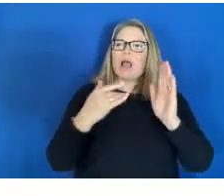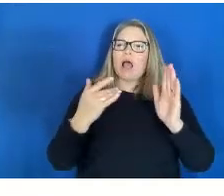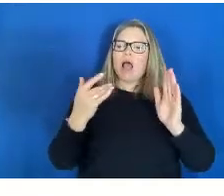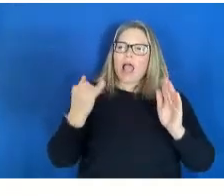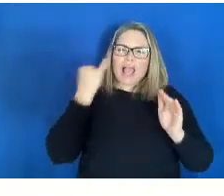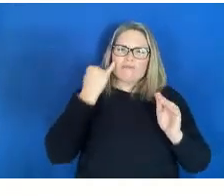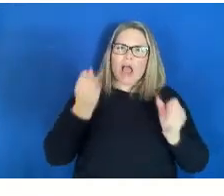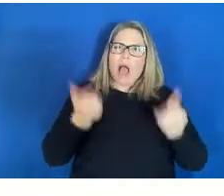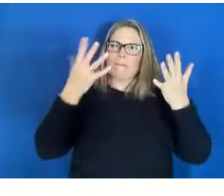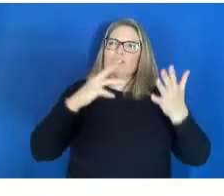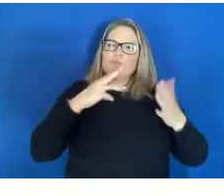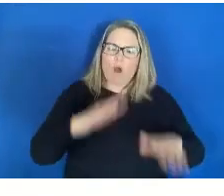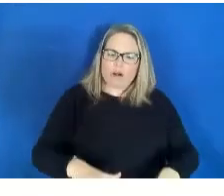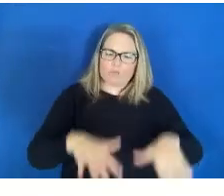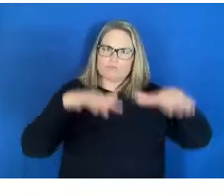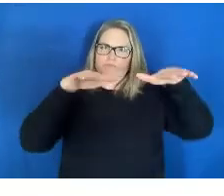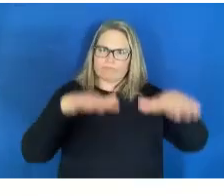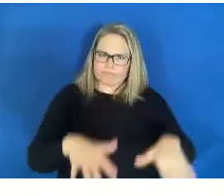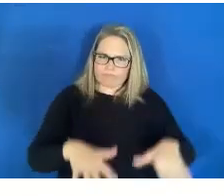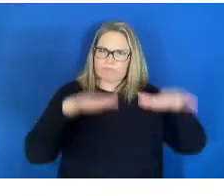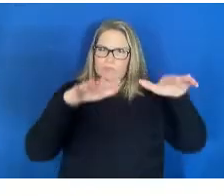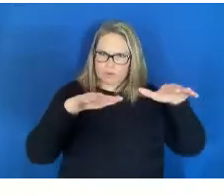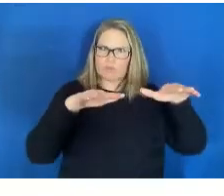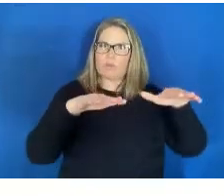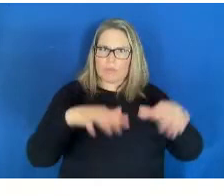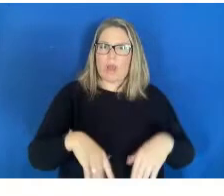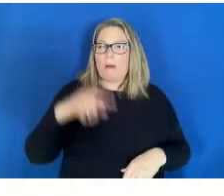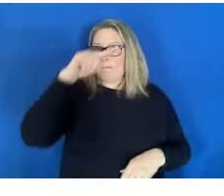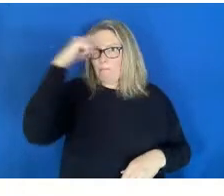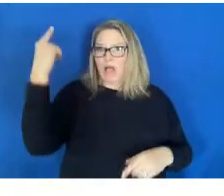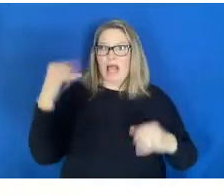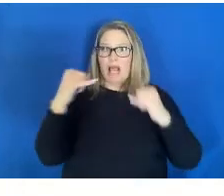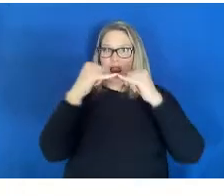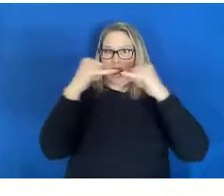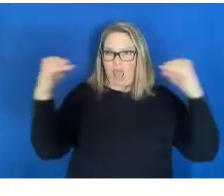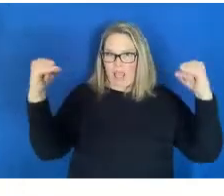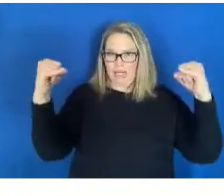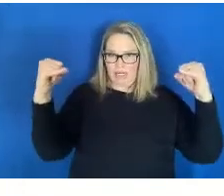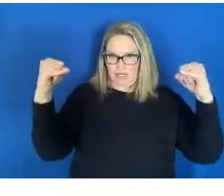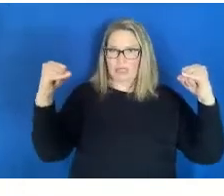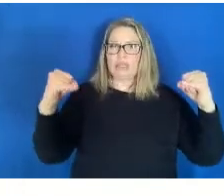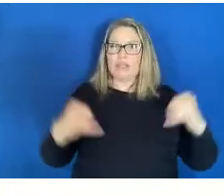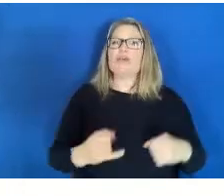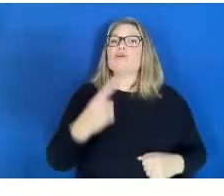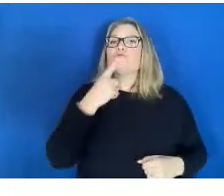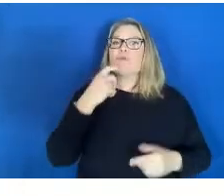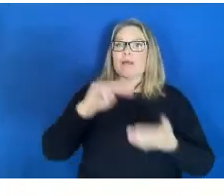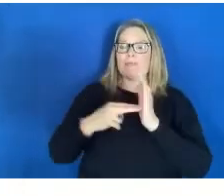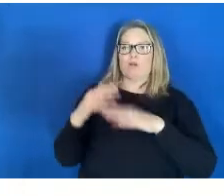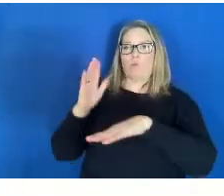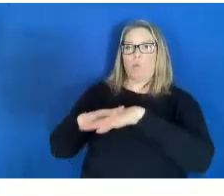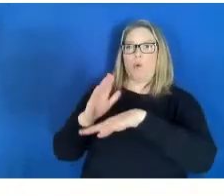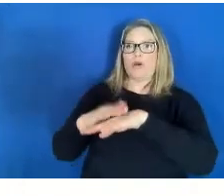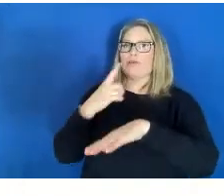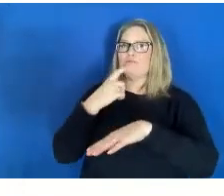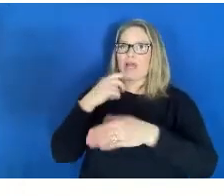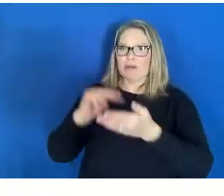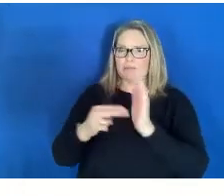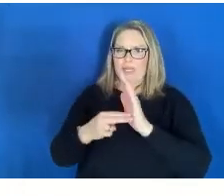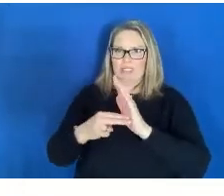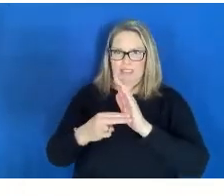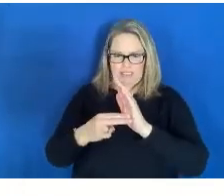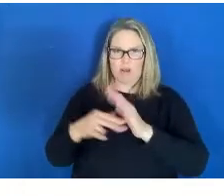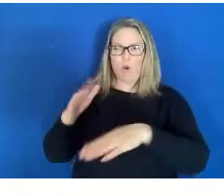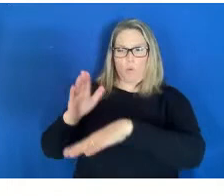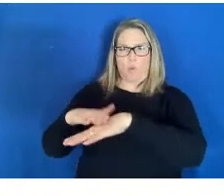as the water levels rise. The black line is the flood level. Red means warning, the flood event is certain or imminent,